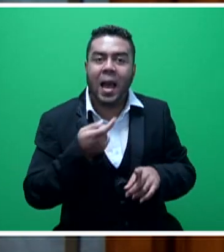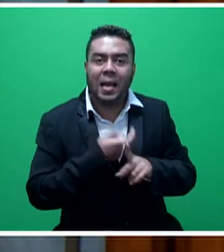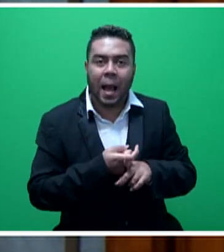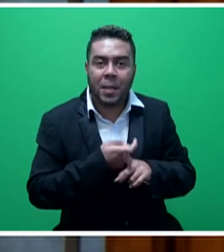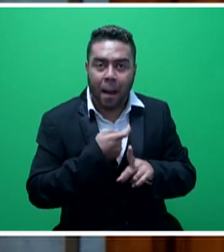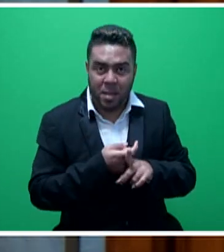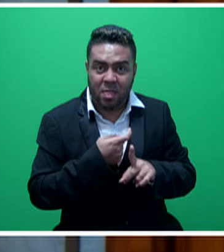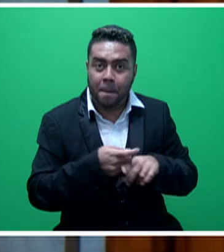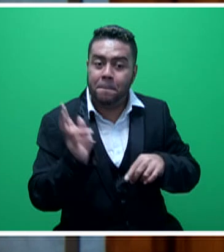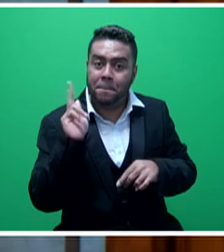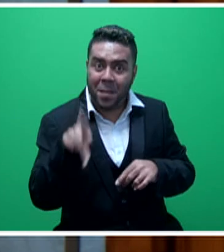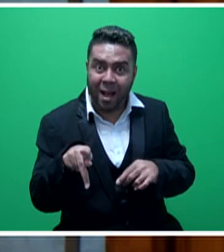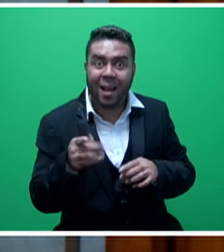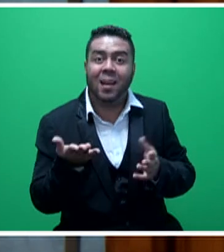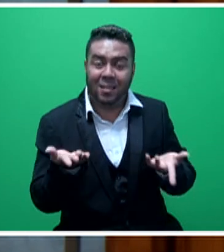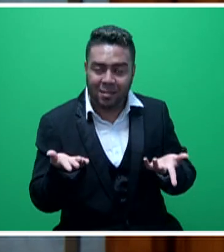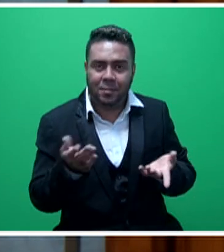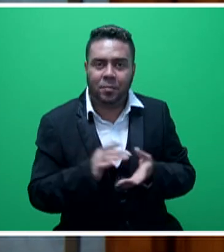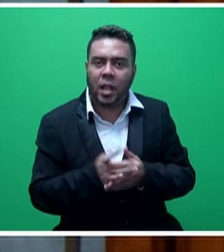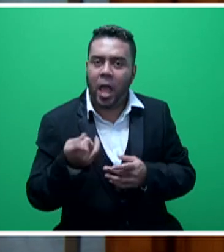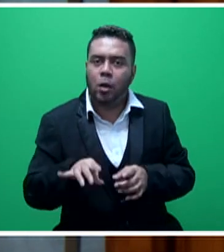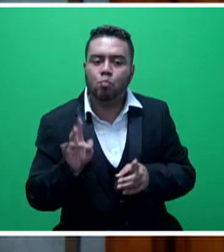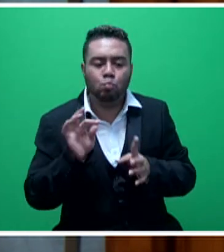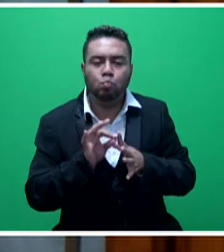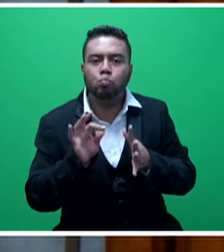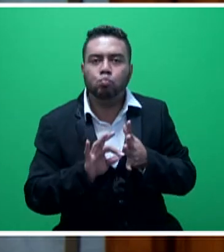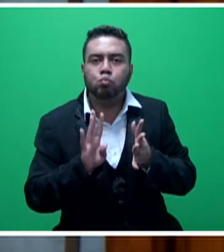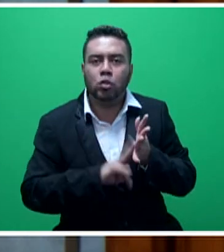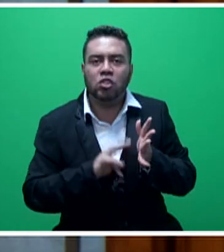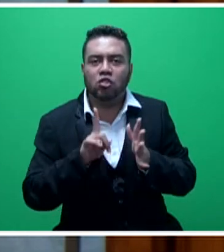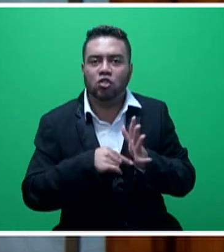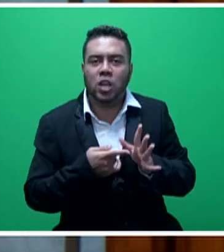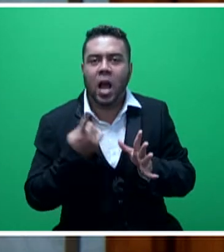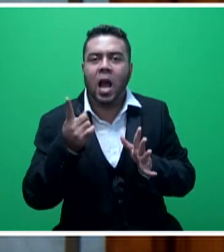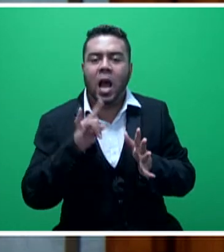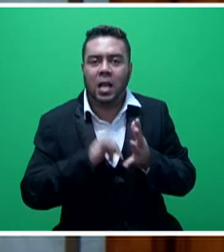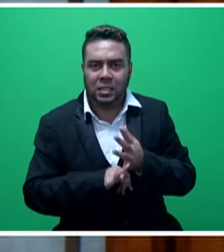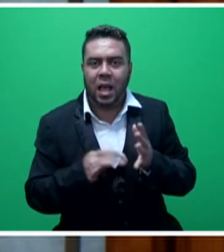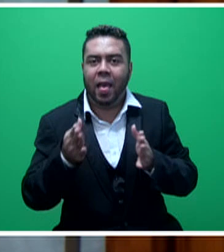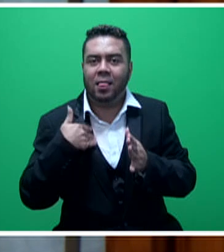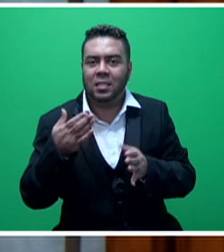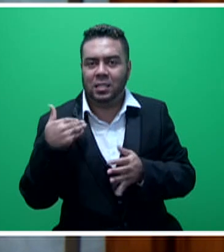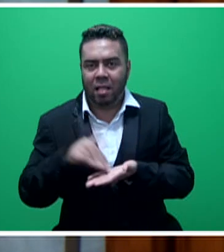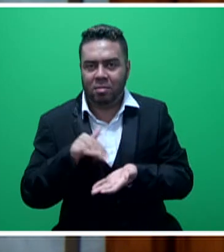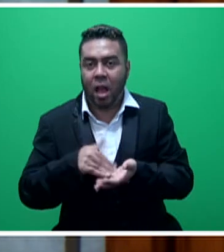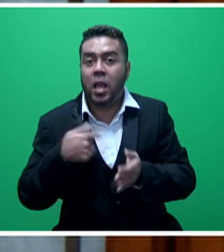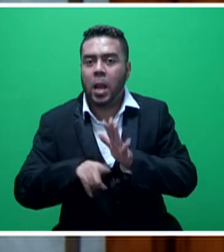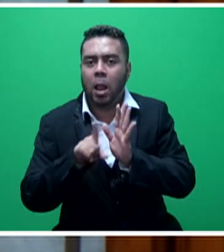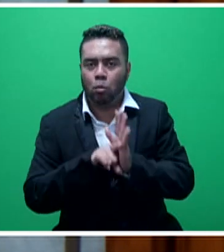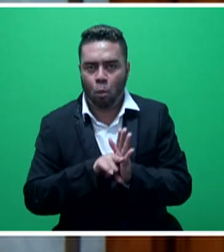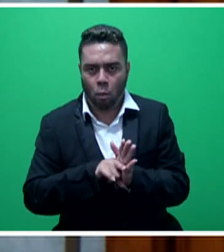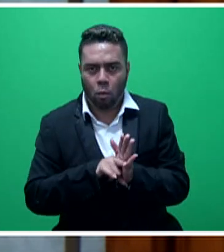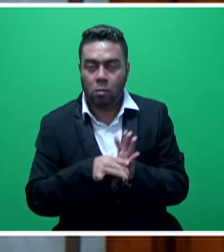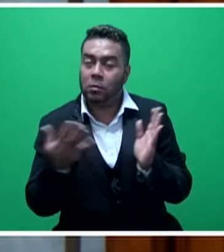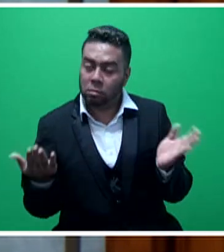Kamikamida Health Center and Punjas Health Center in suburban areas of Lautoka City. Processes for